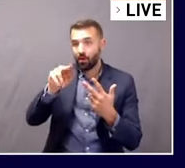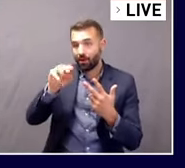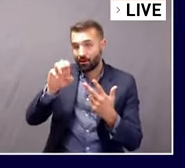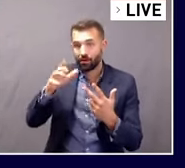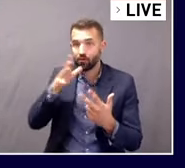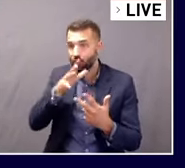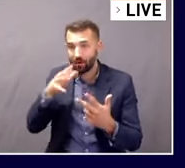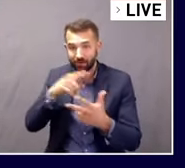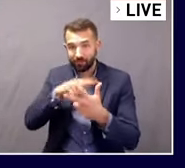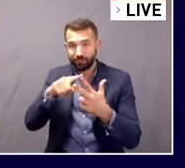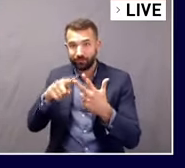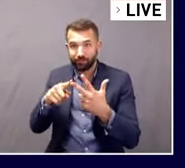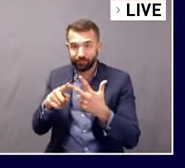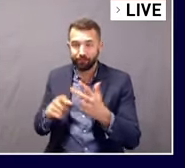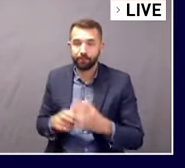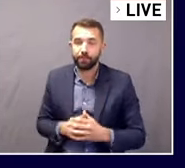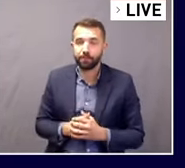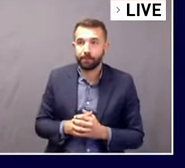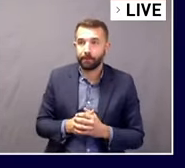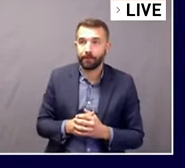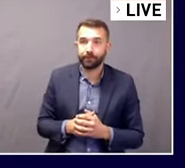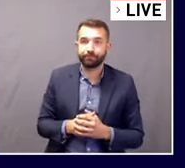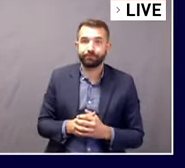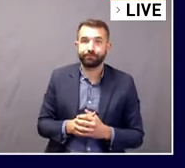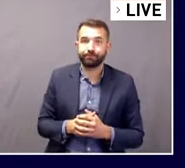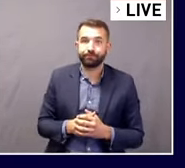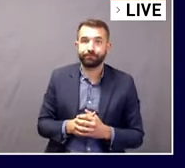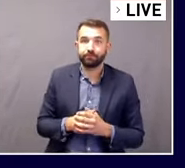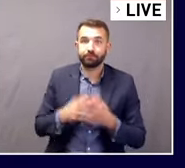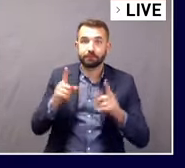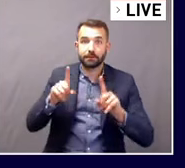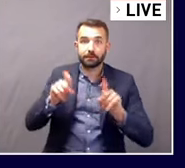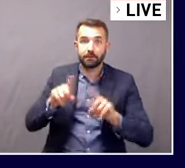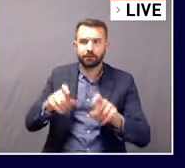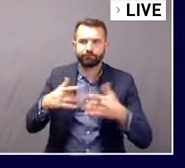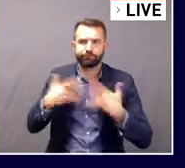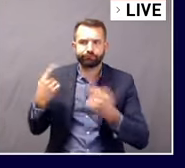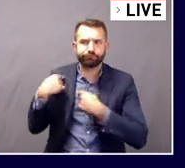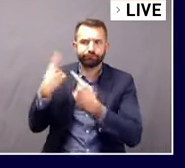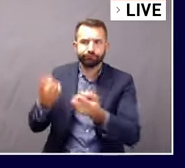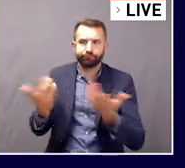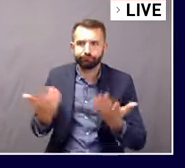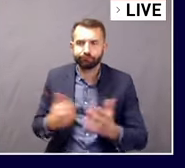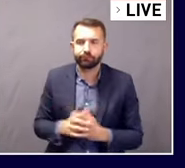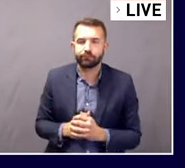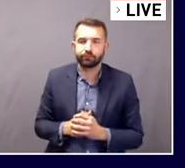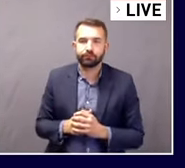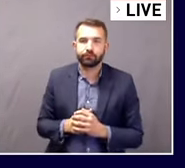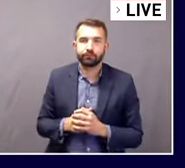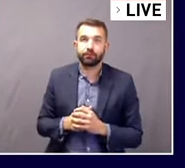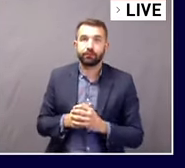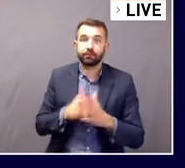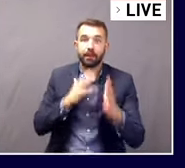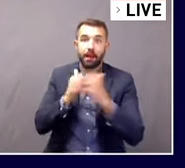Now for an update on some testing metrics. First, based on,